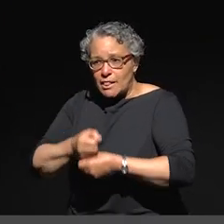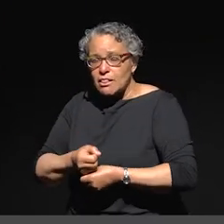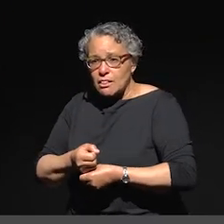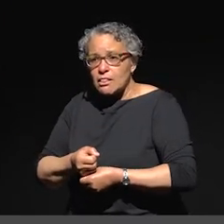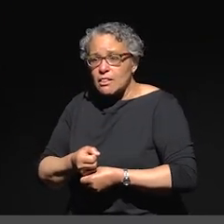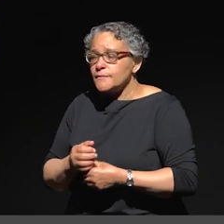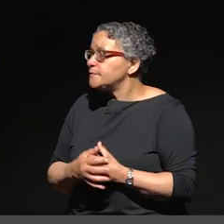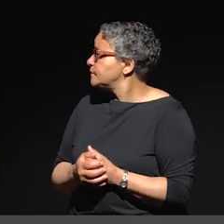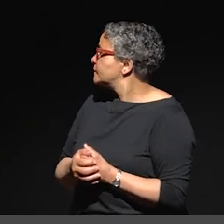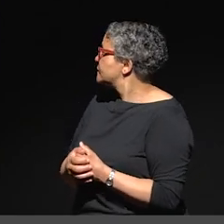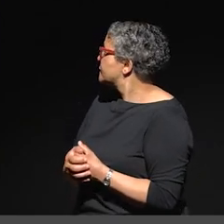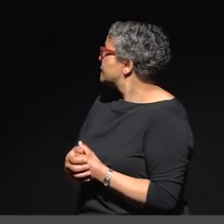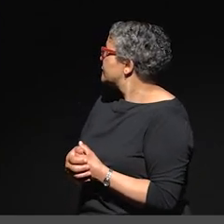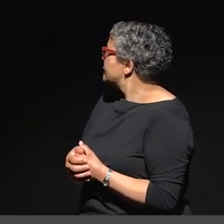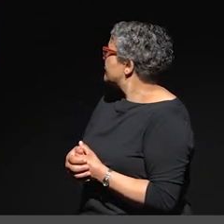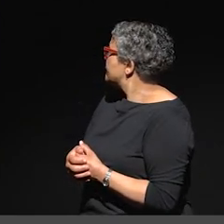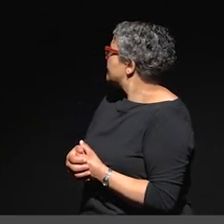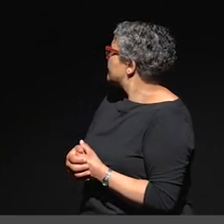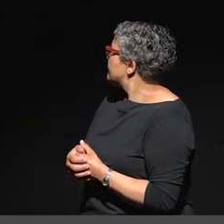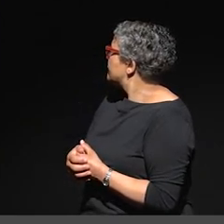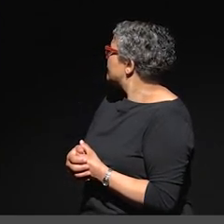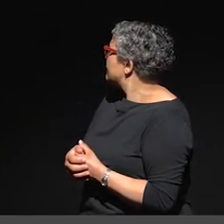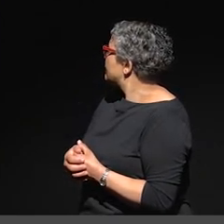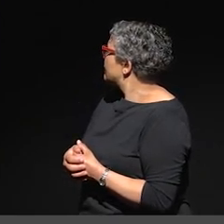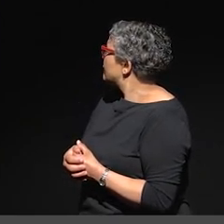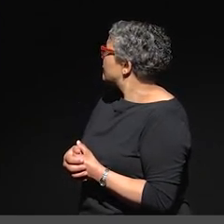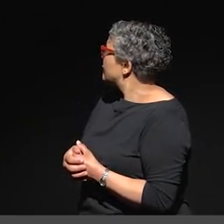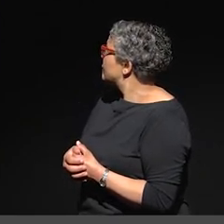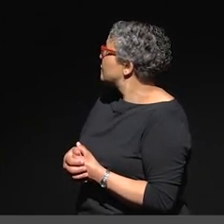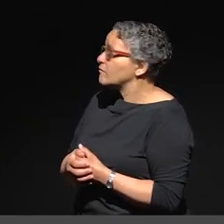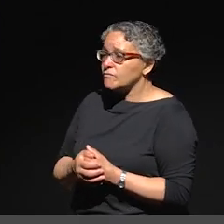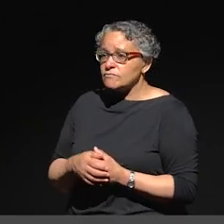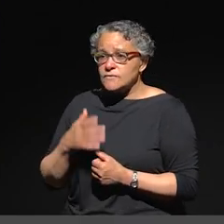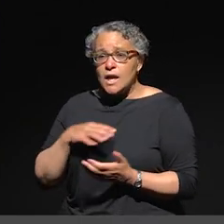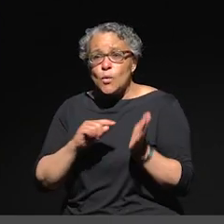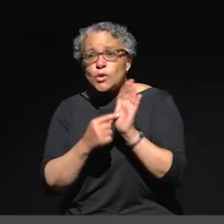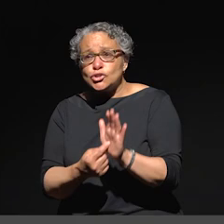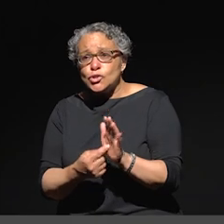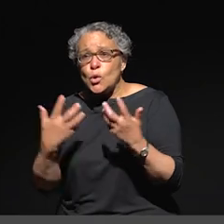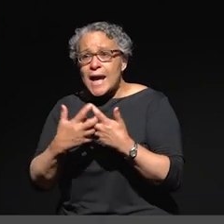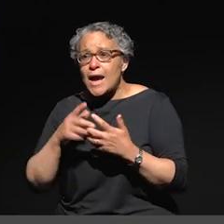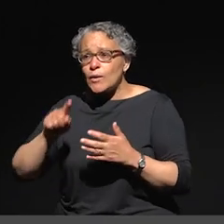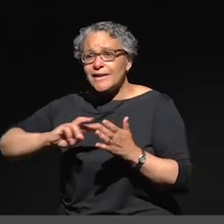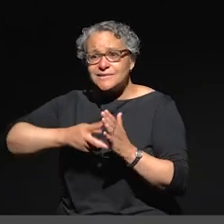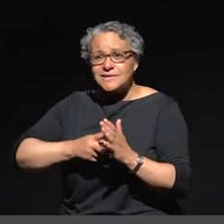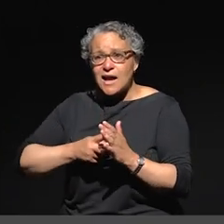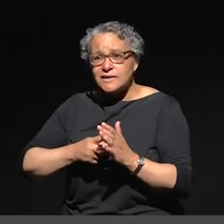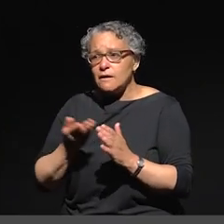Maria della Pace that Chigi had acquired. And this is just to show you how he designed for sculpture. He called